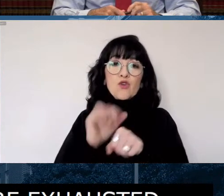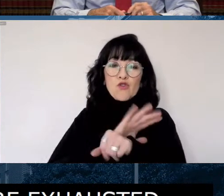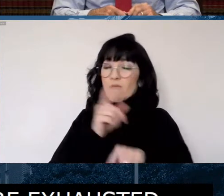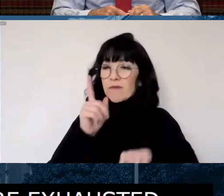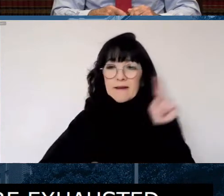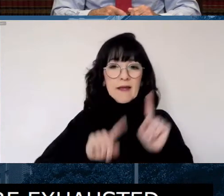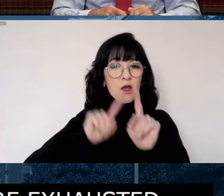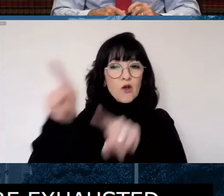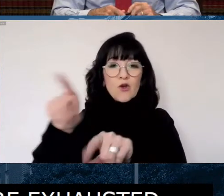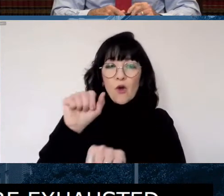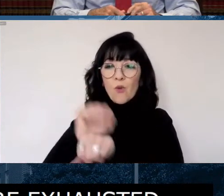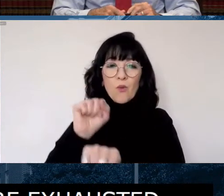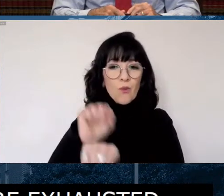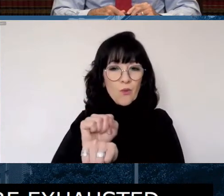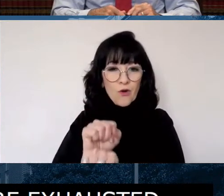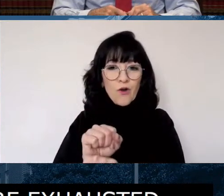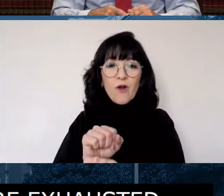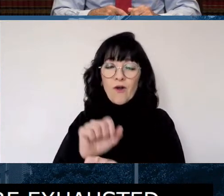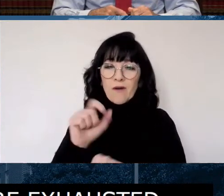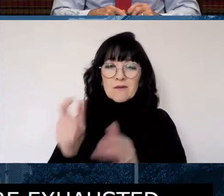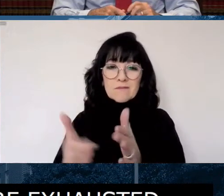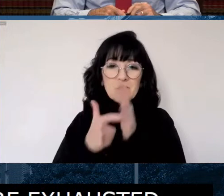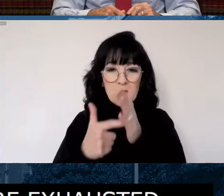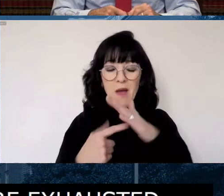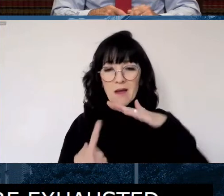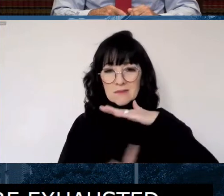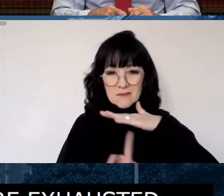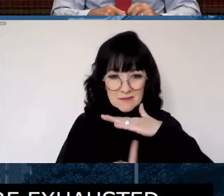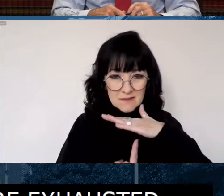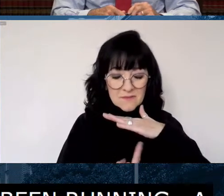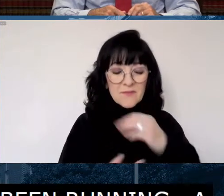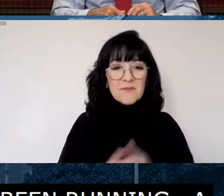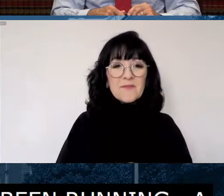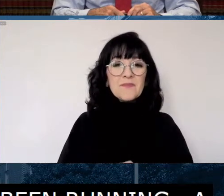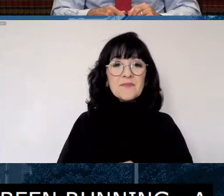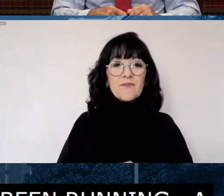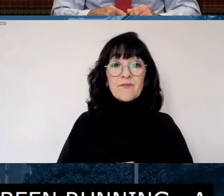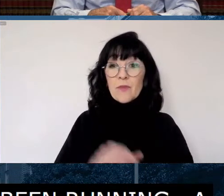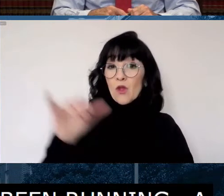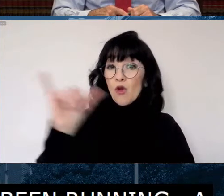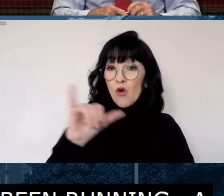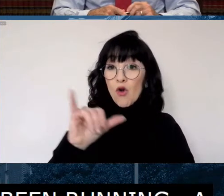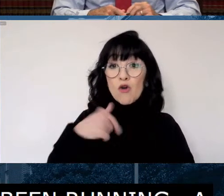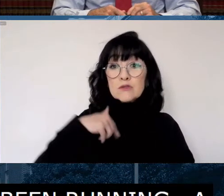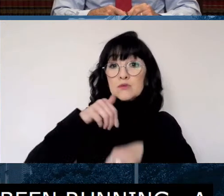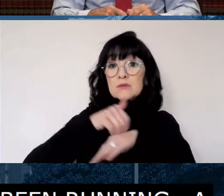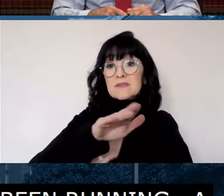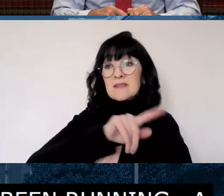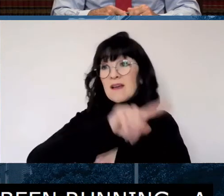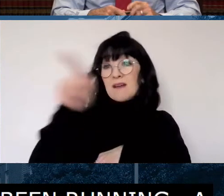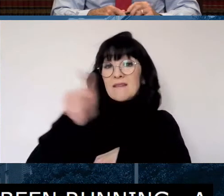by our men and women of the Guard. We've also deployed them to the long-term care facilities so that they can